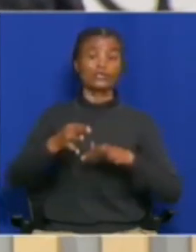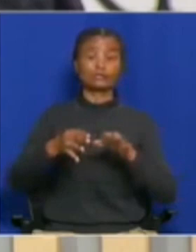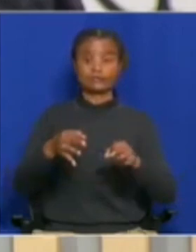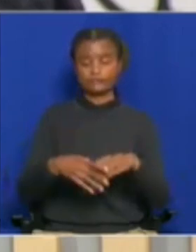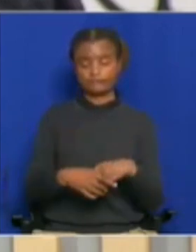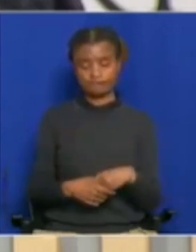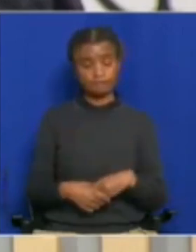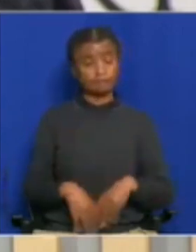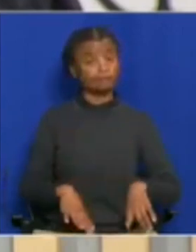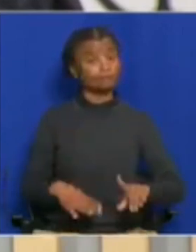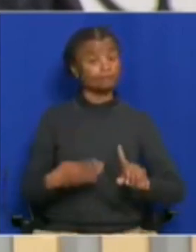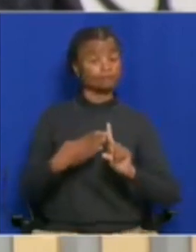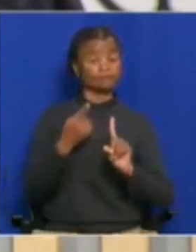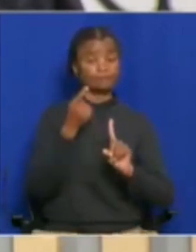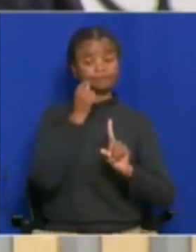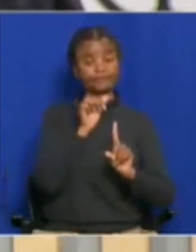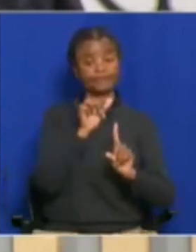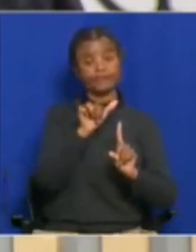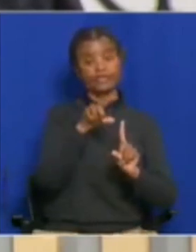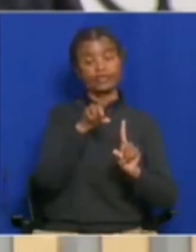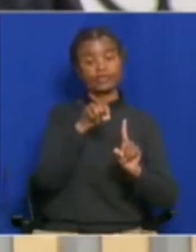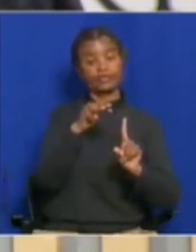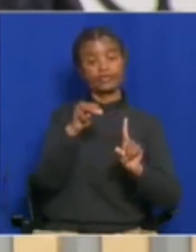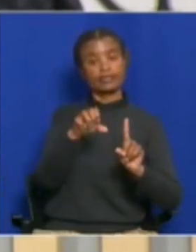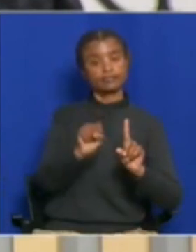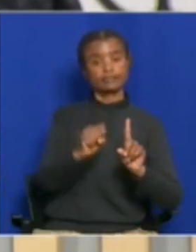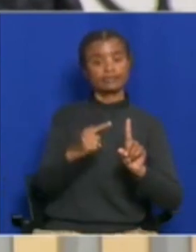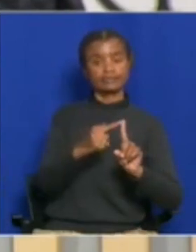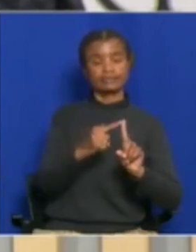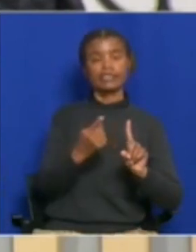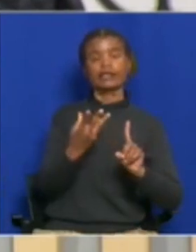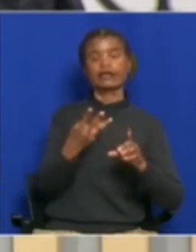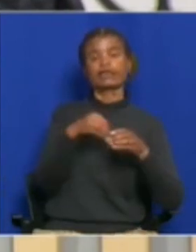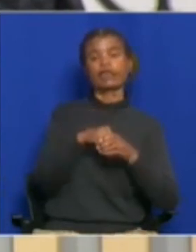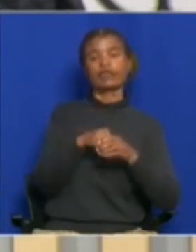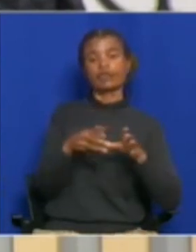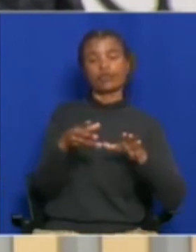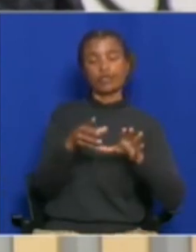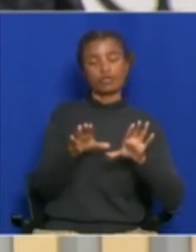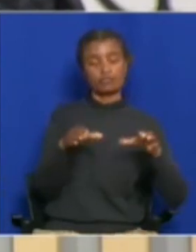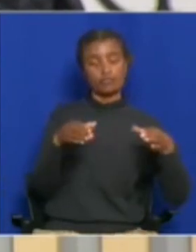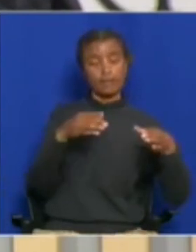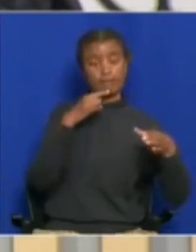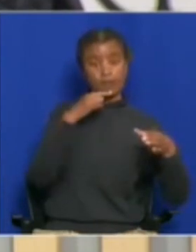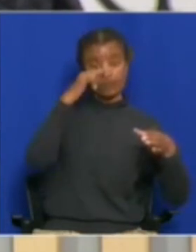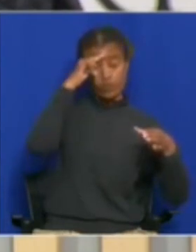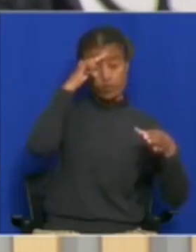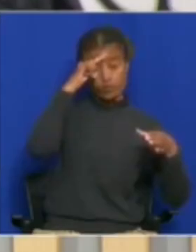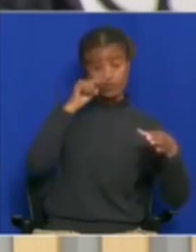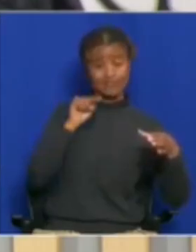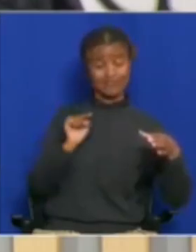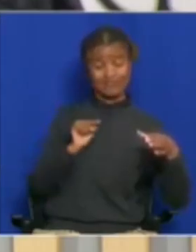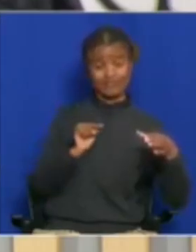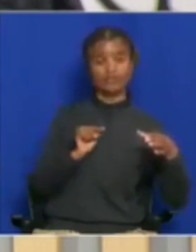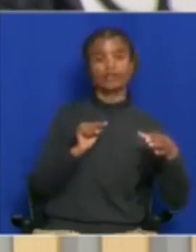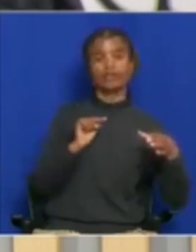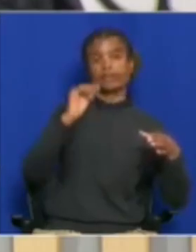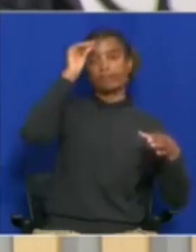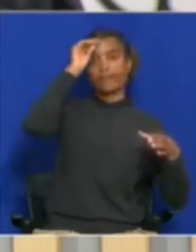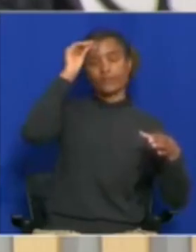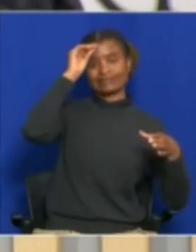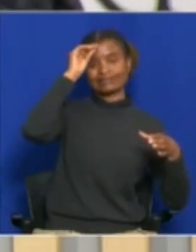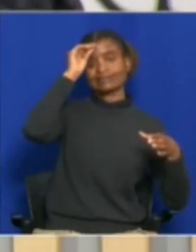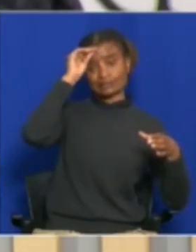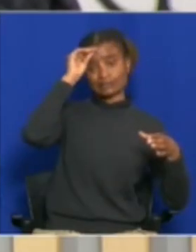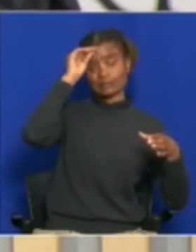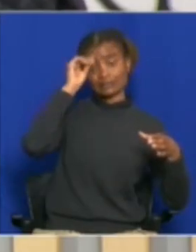of the Police Portfolio Committee. These allegations come to them from time to